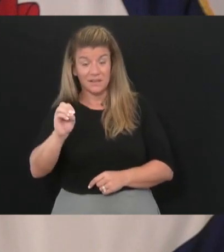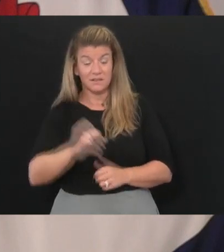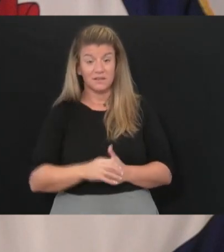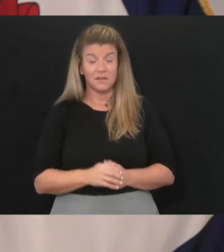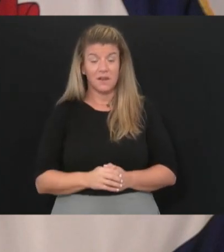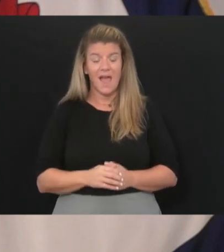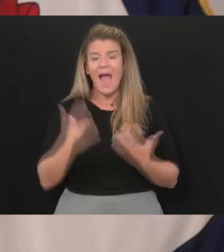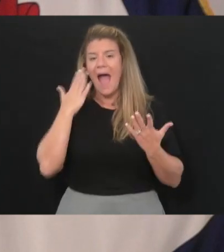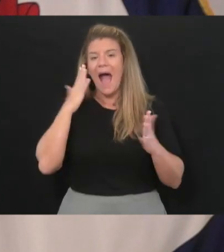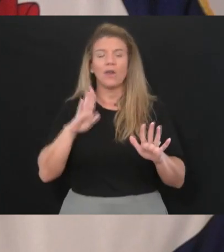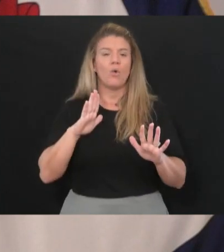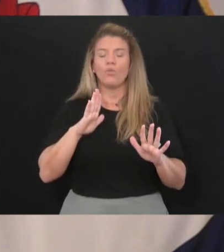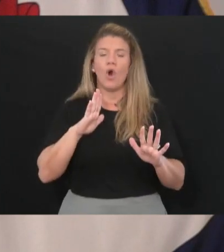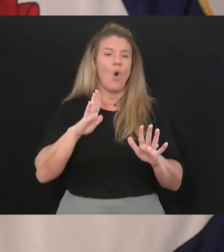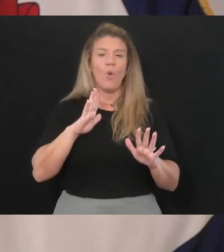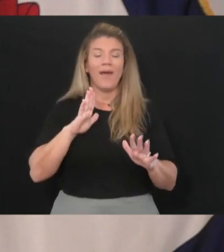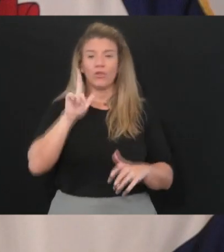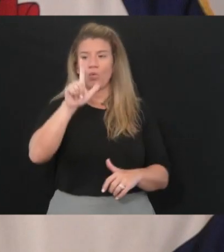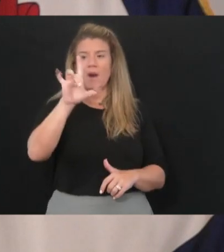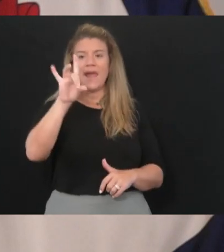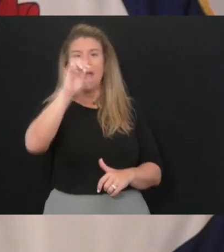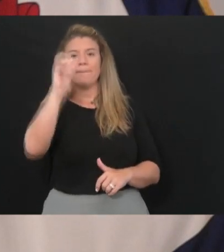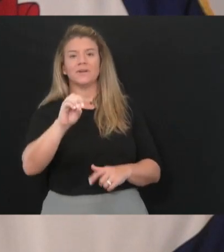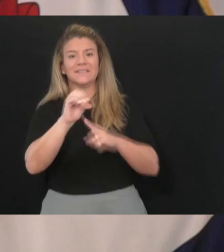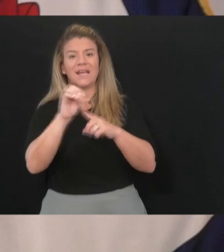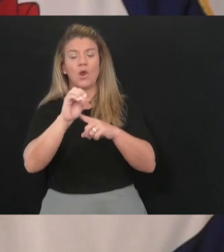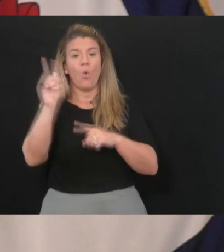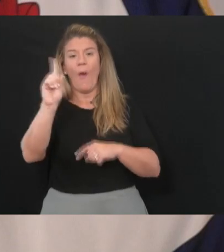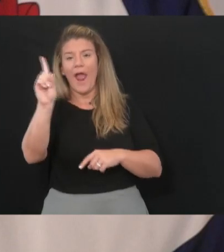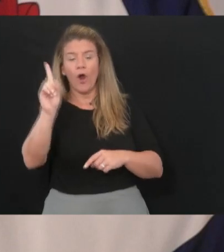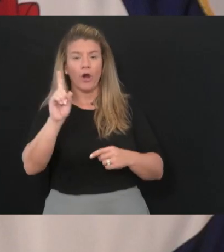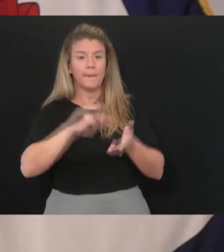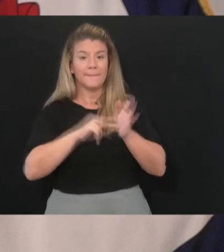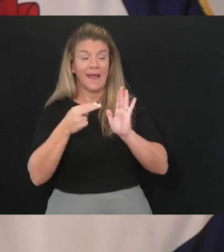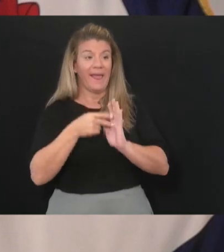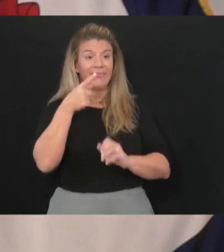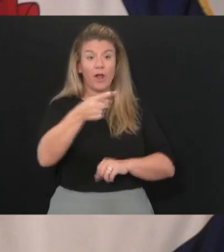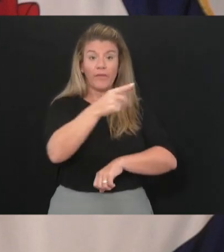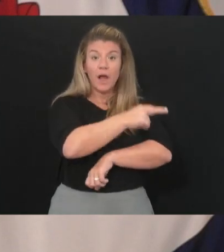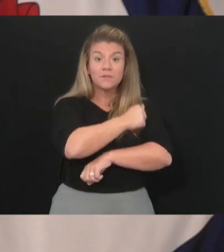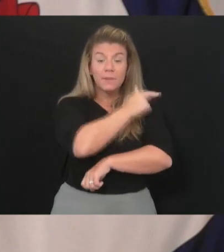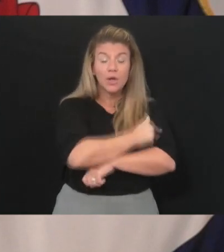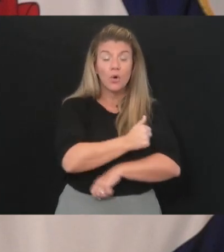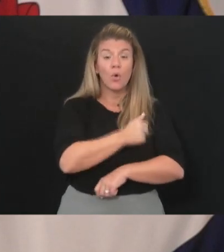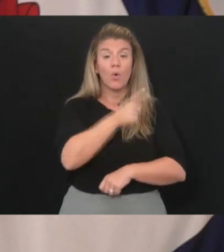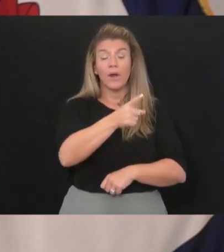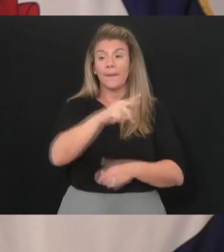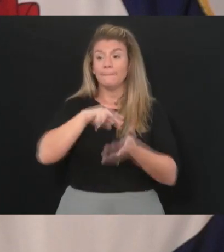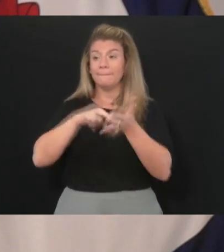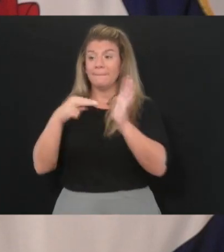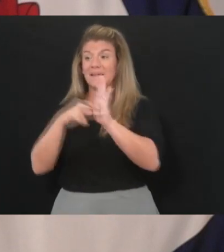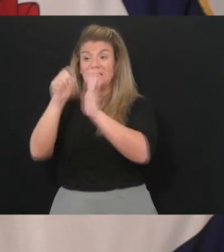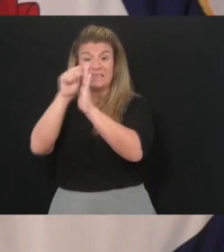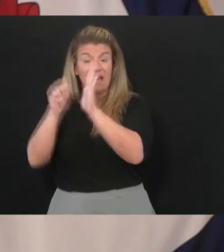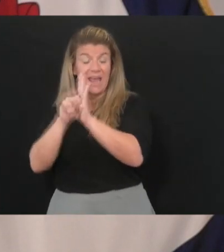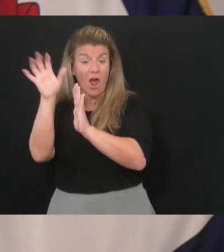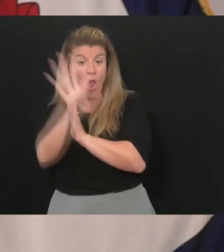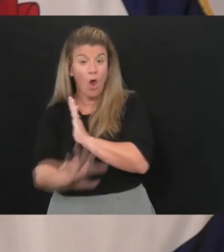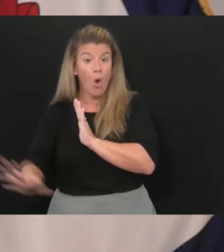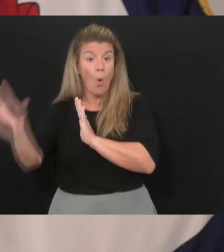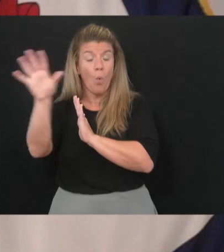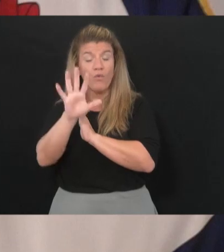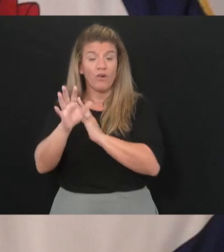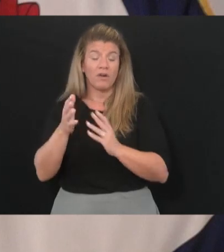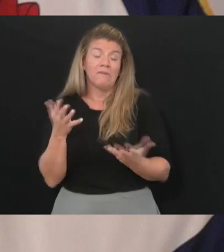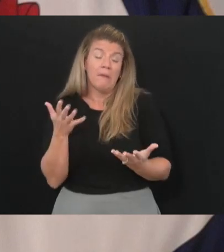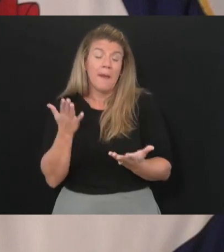sure exactly where he's referring to, if he's referring to there at the hospital, or he's referring to statewide, and it's probably